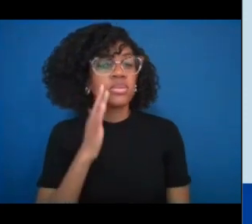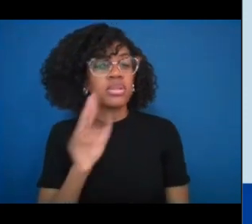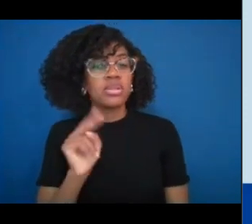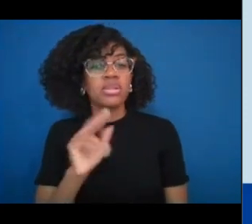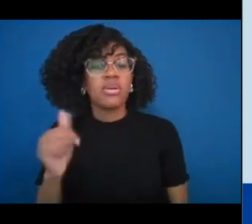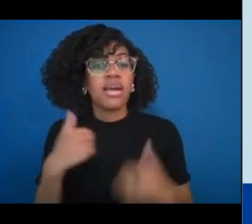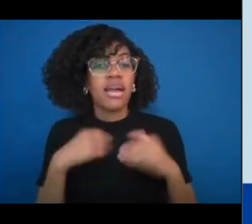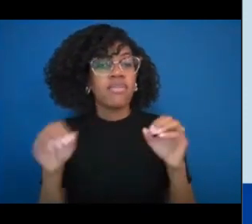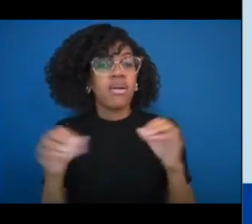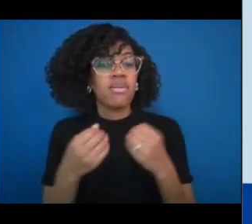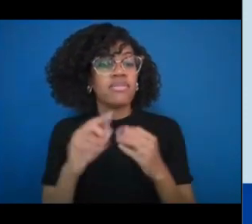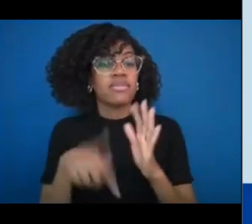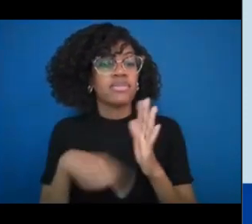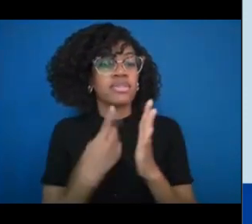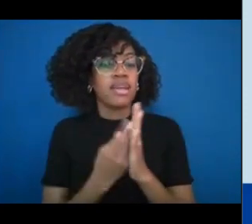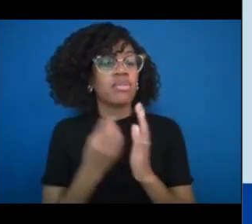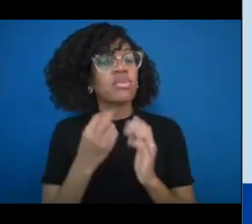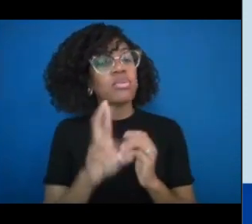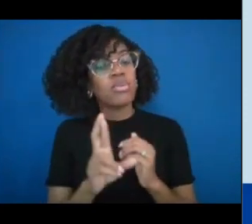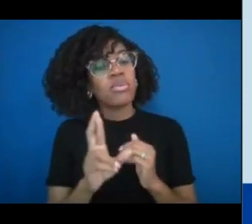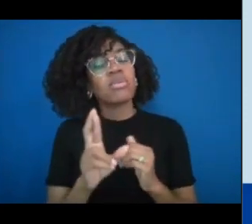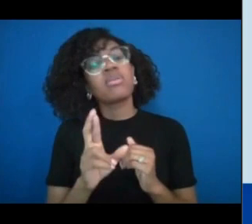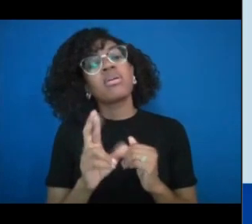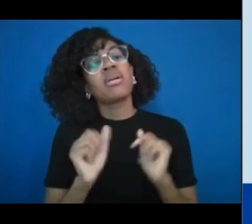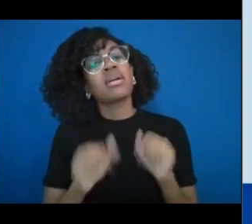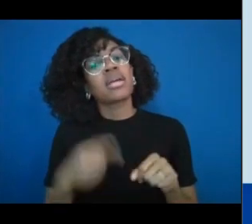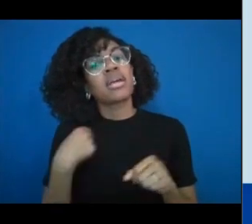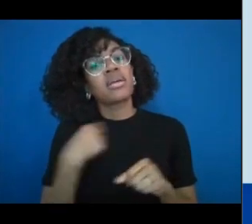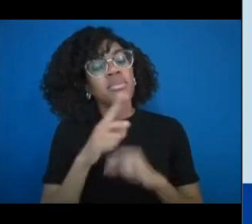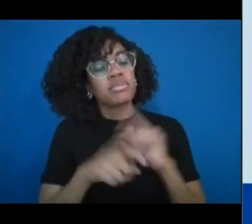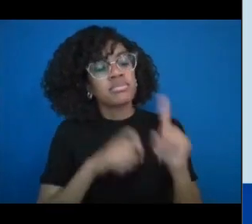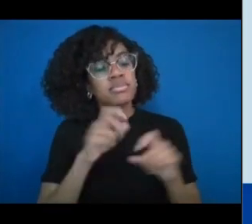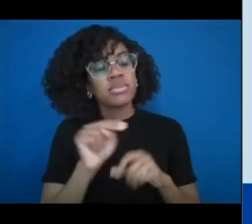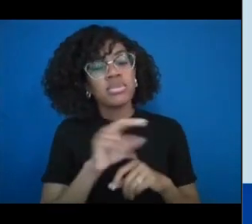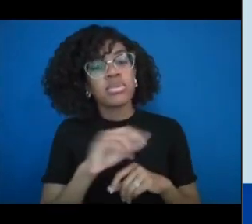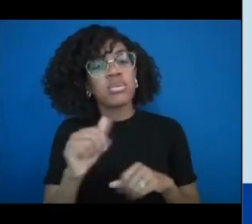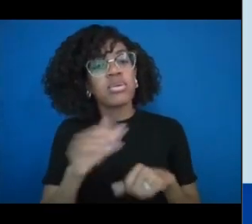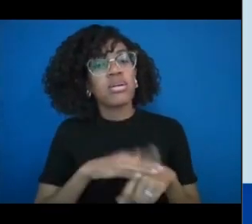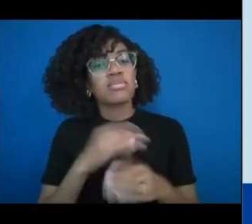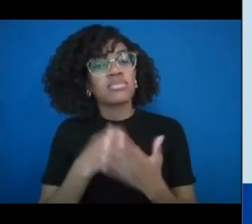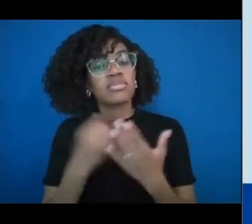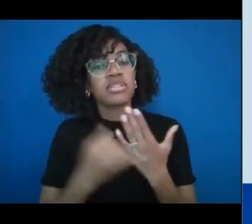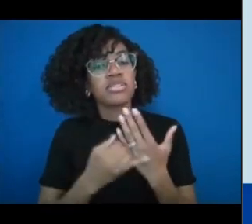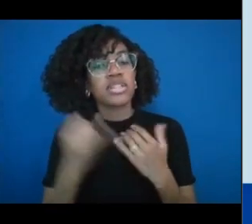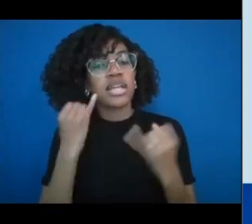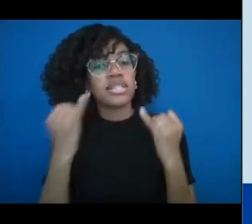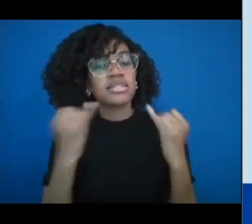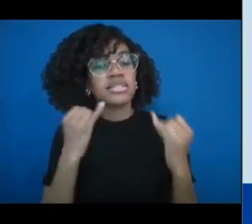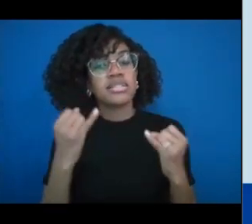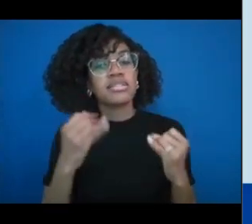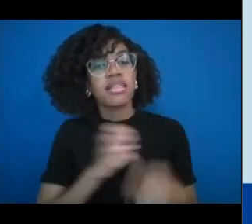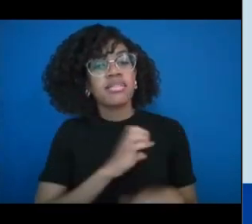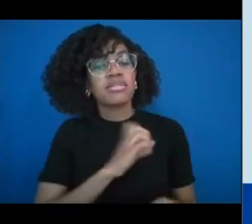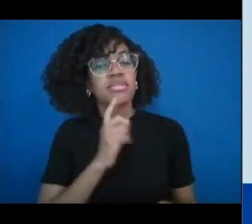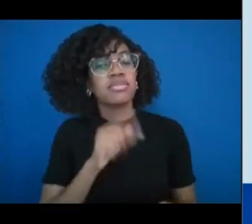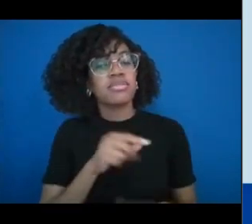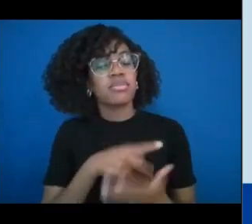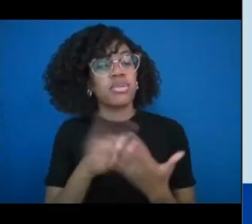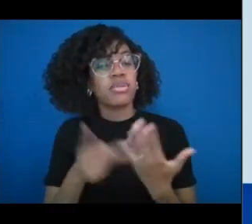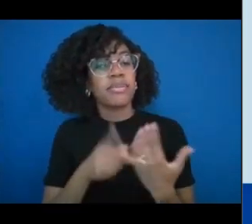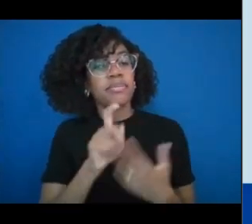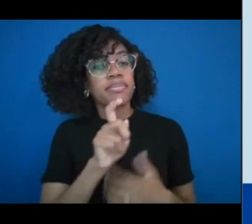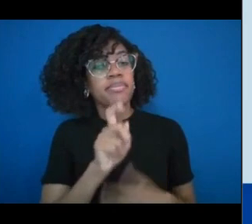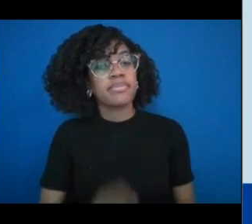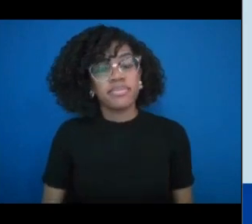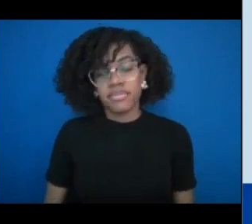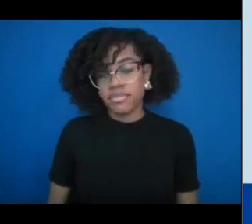hours and/or is there an email to consult with NOAA on project ideas and eligibility for this program?